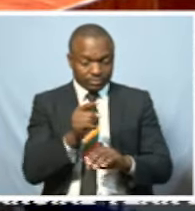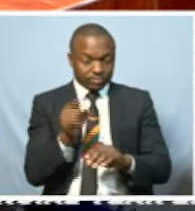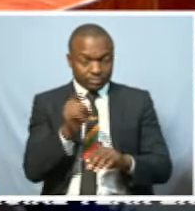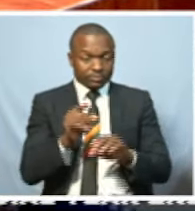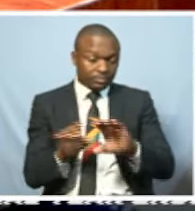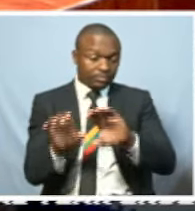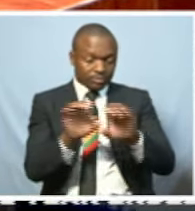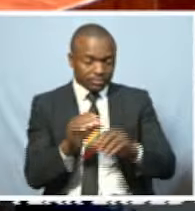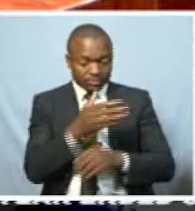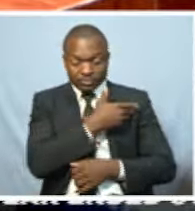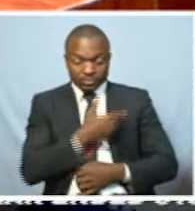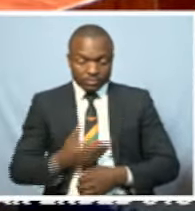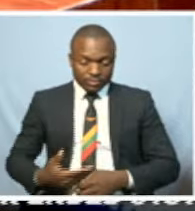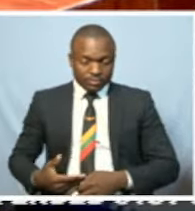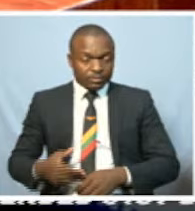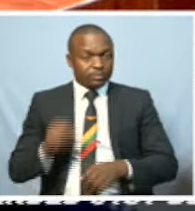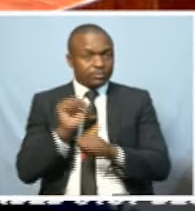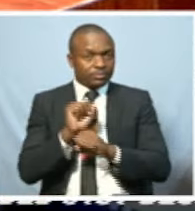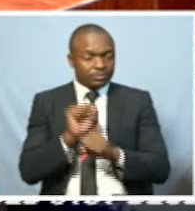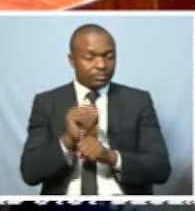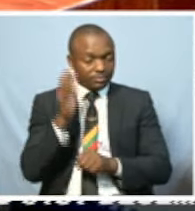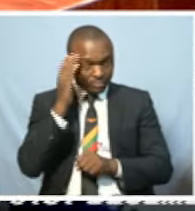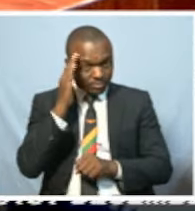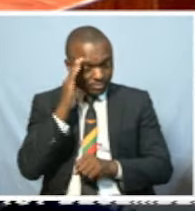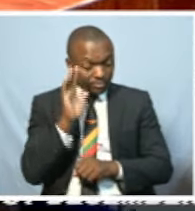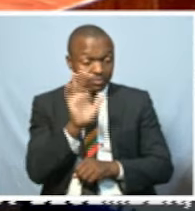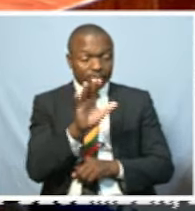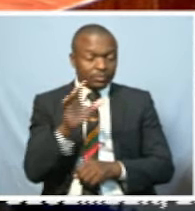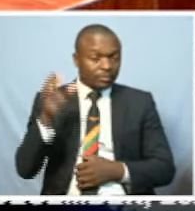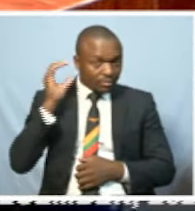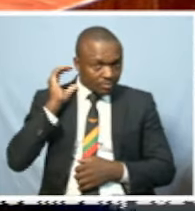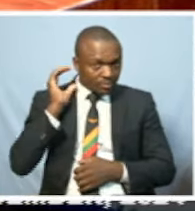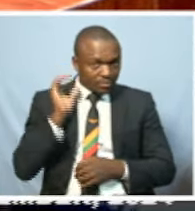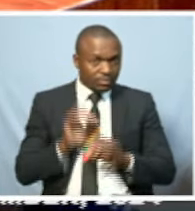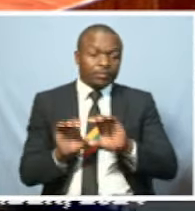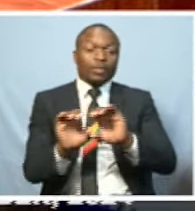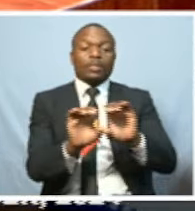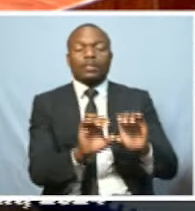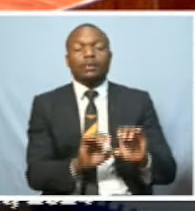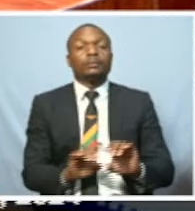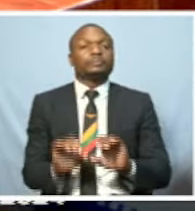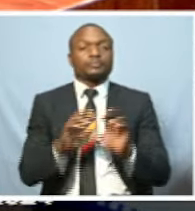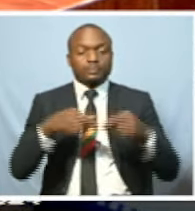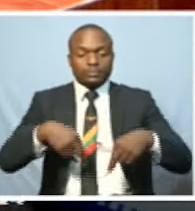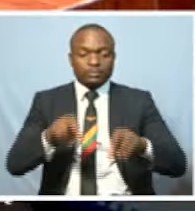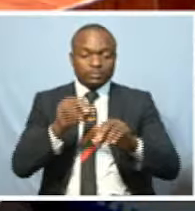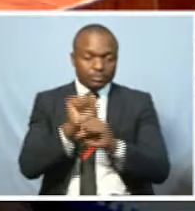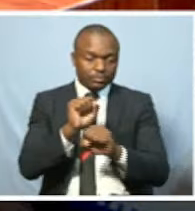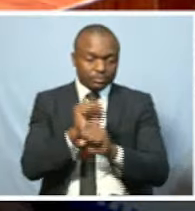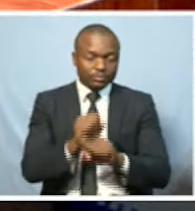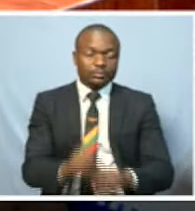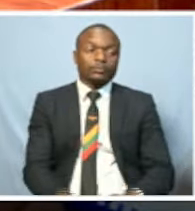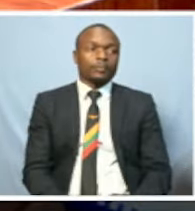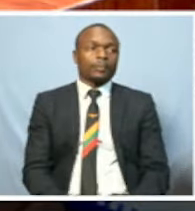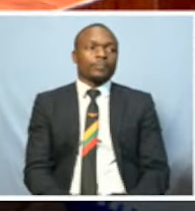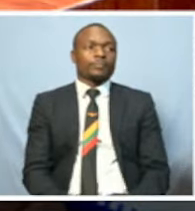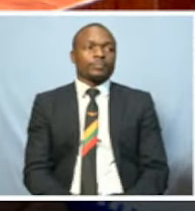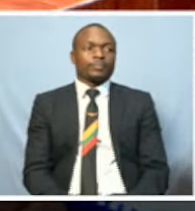diligence to ascertain their capability to undertake the roadworks?